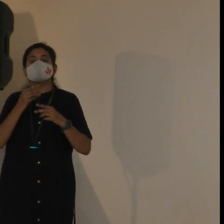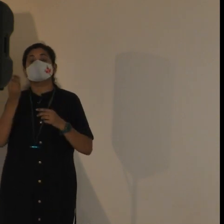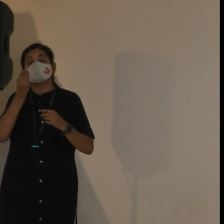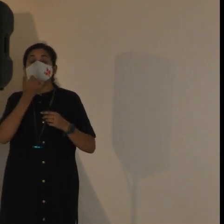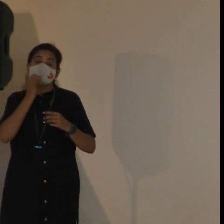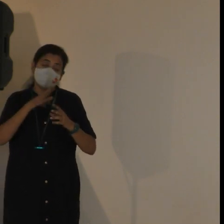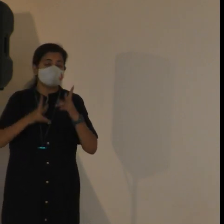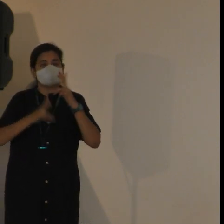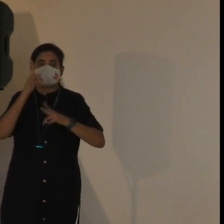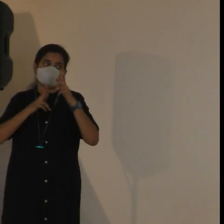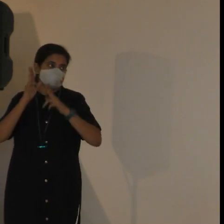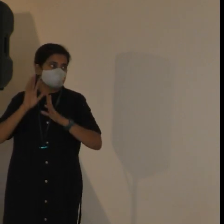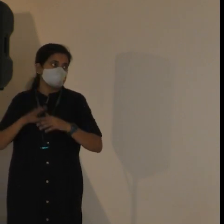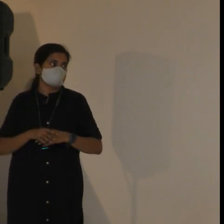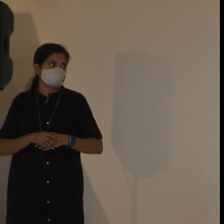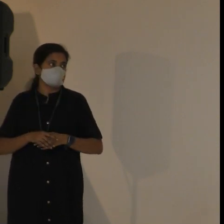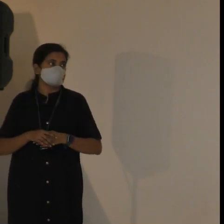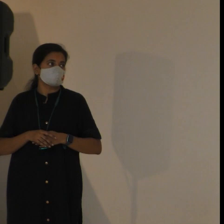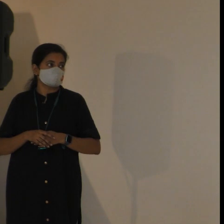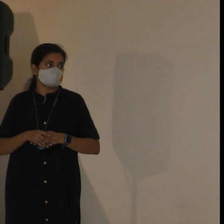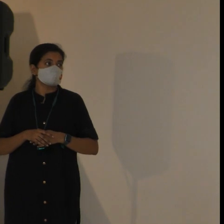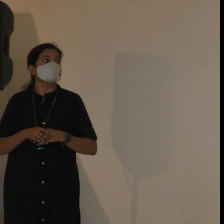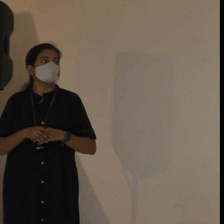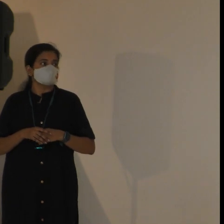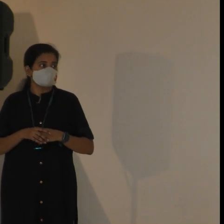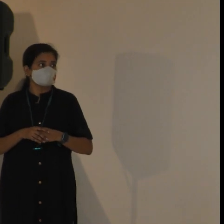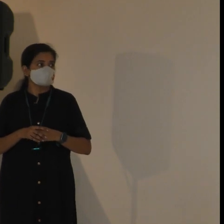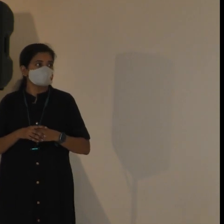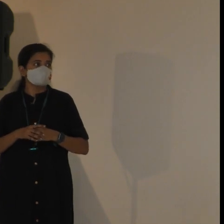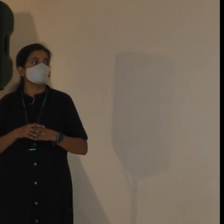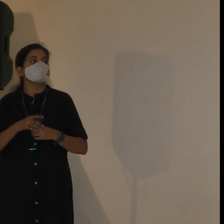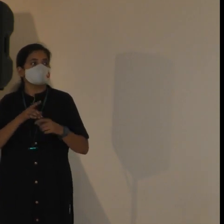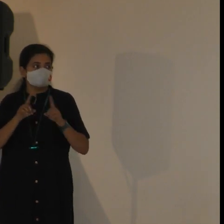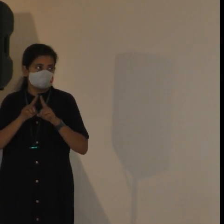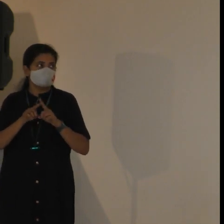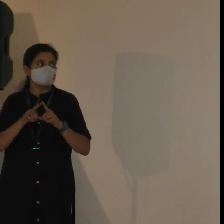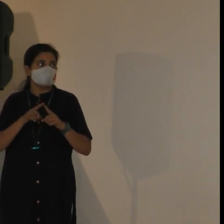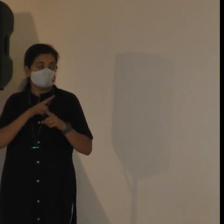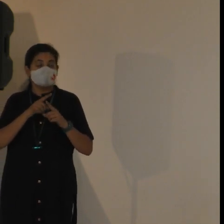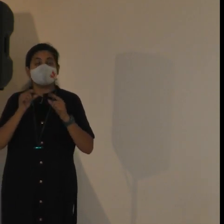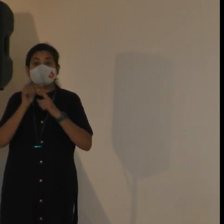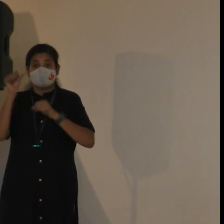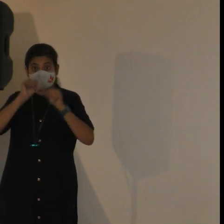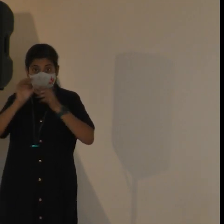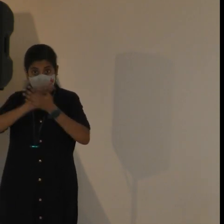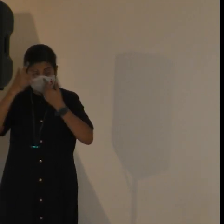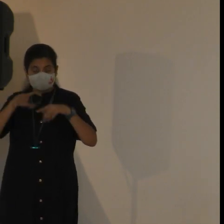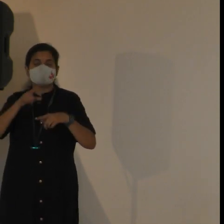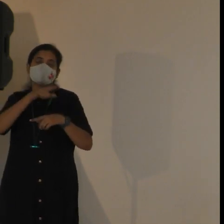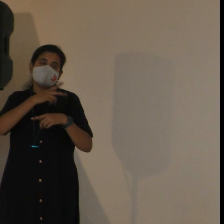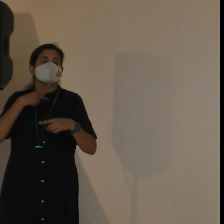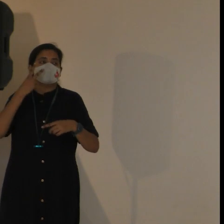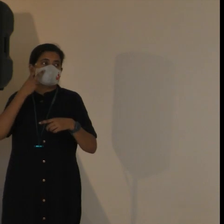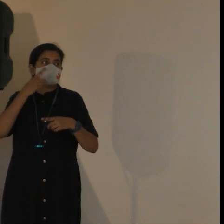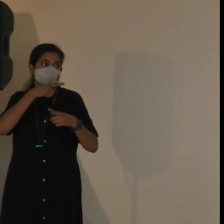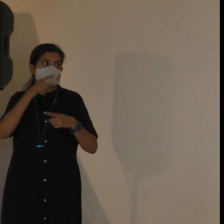what is disposed. Yeah. We have a layer of more podcasts and layer of more films after the project is completed.